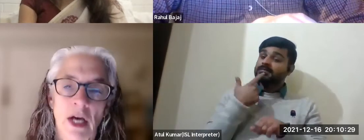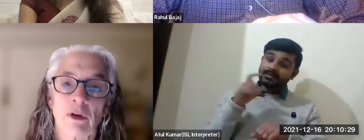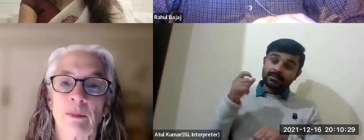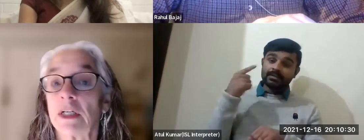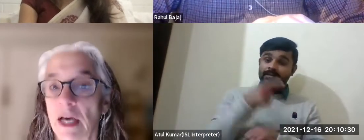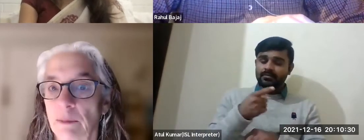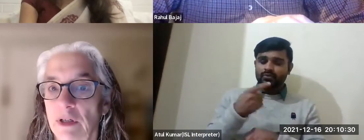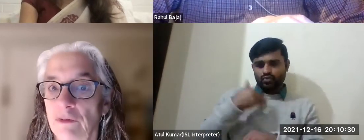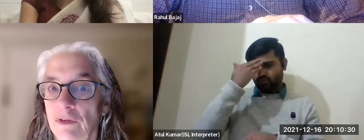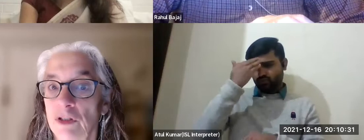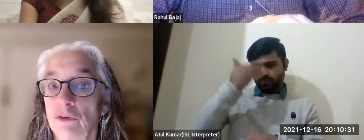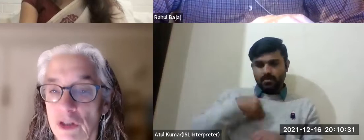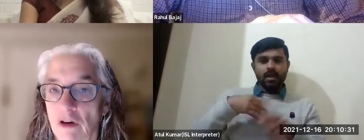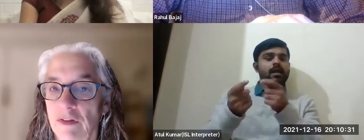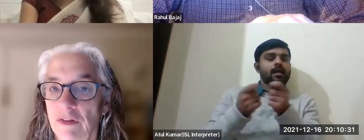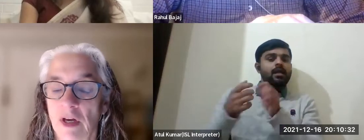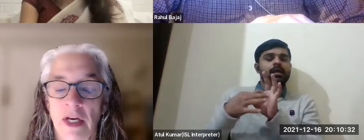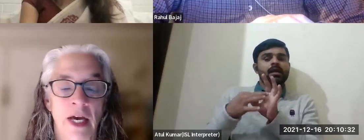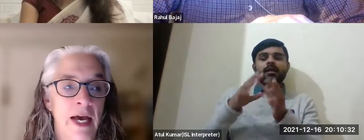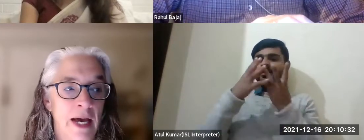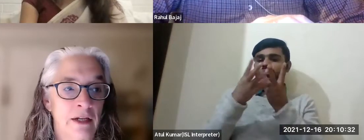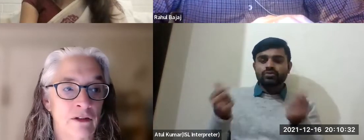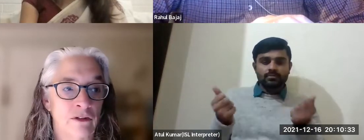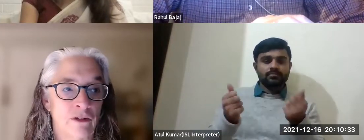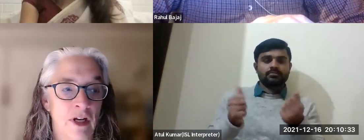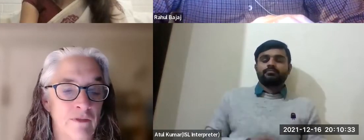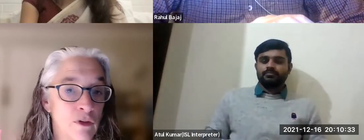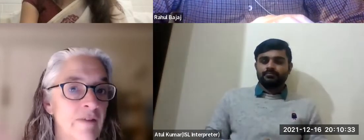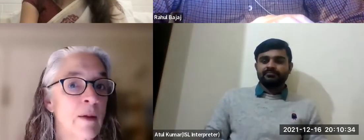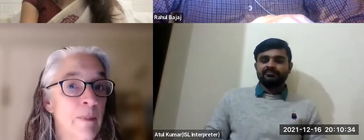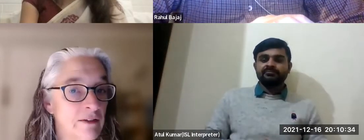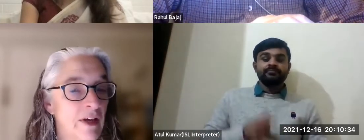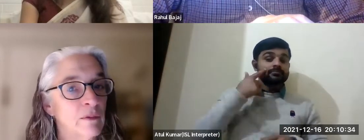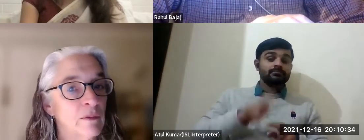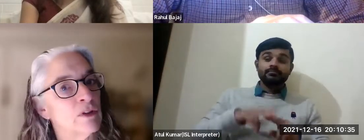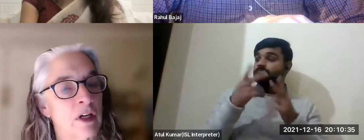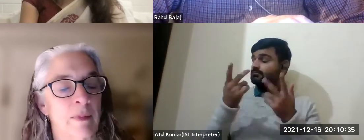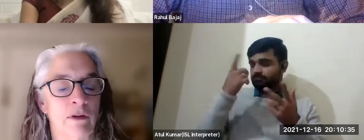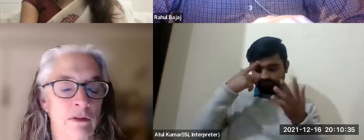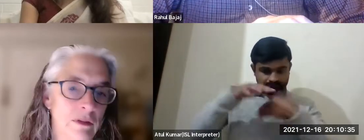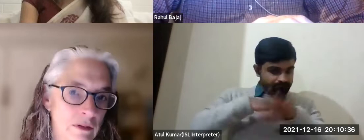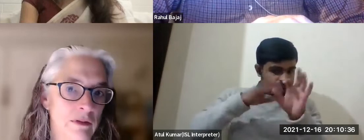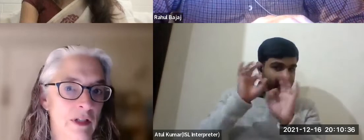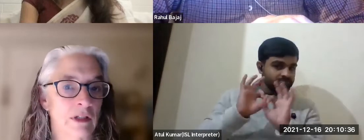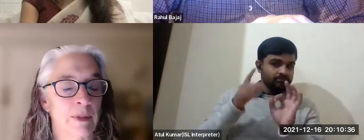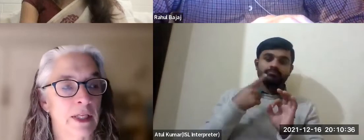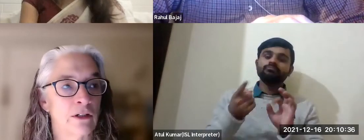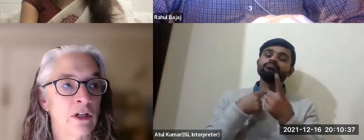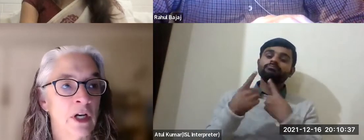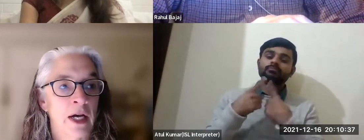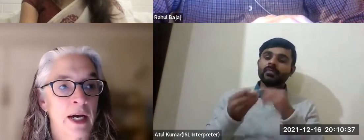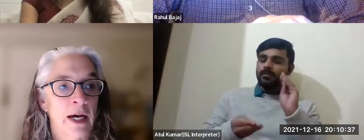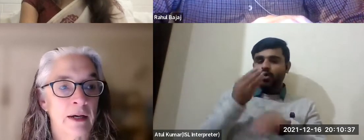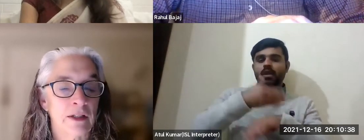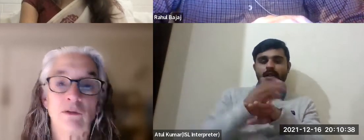know what, I want to be collaborative to resolve this. And if you don't have that mindset, which we'll talk about a little bit